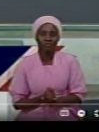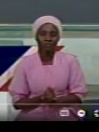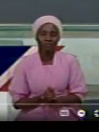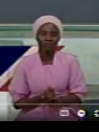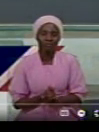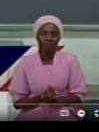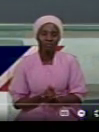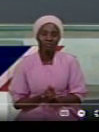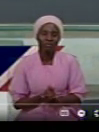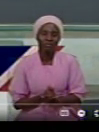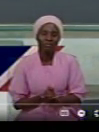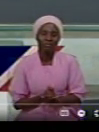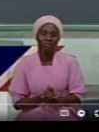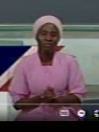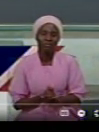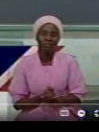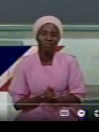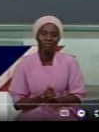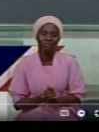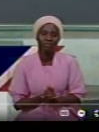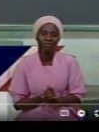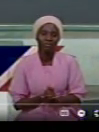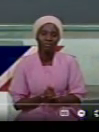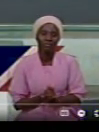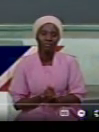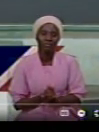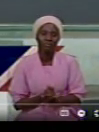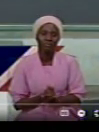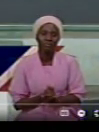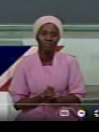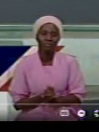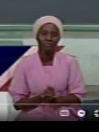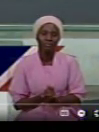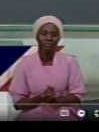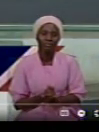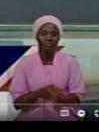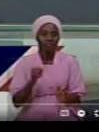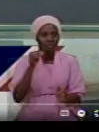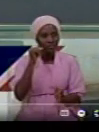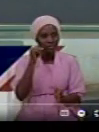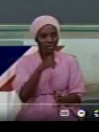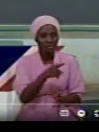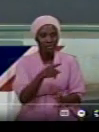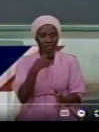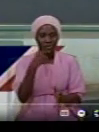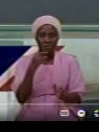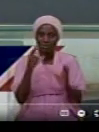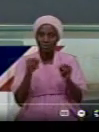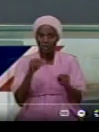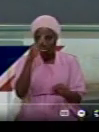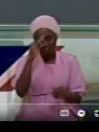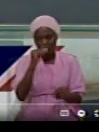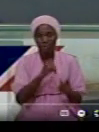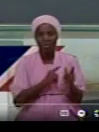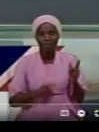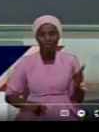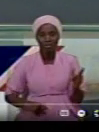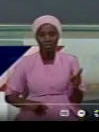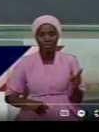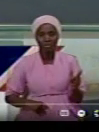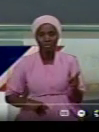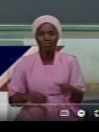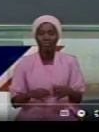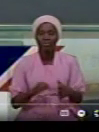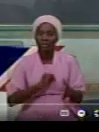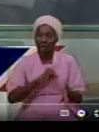8, verse 11 and verse 12. And she said, no man, Lord, I believe in you,